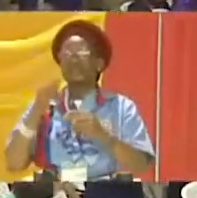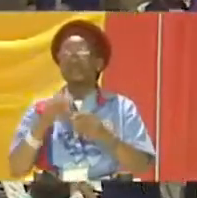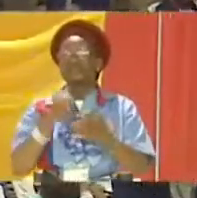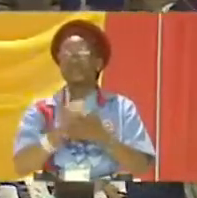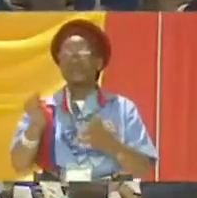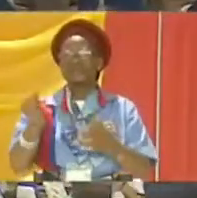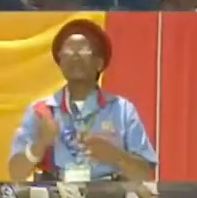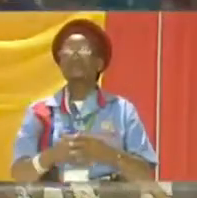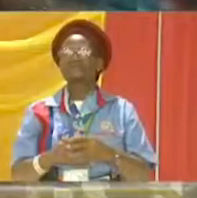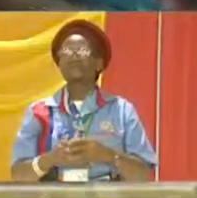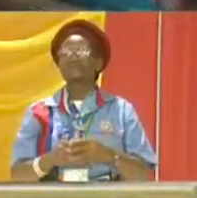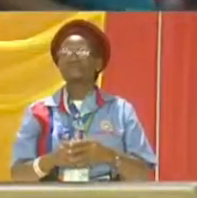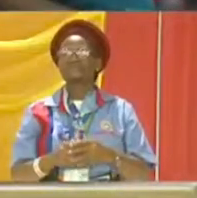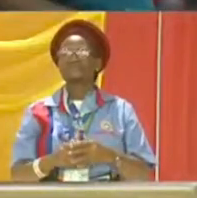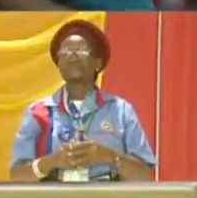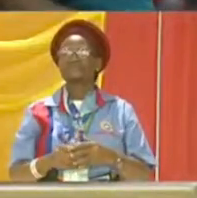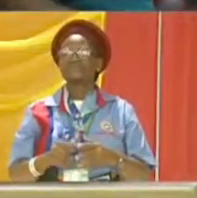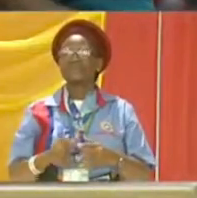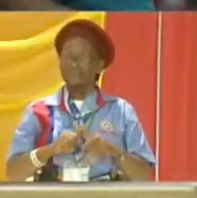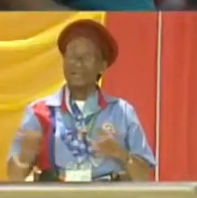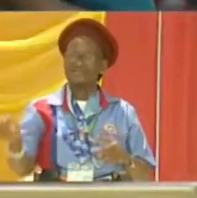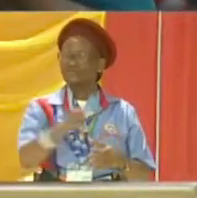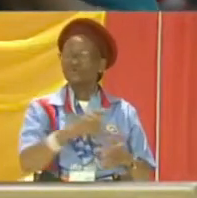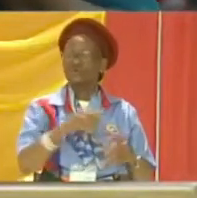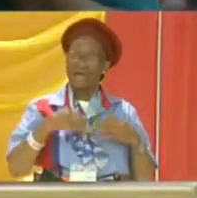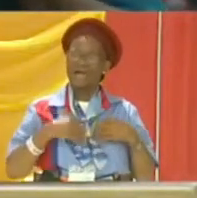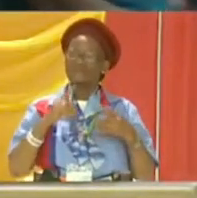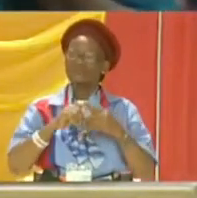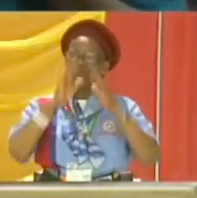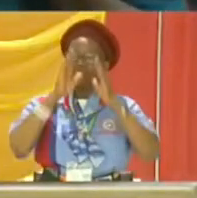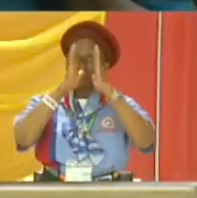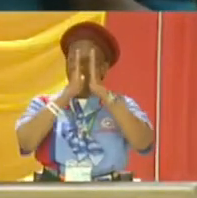But first you have to pray. You